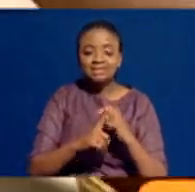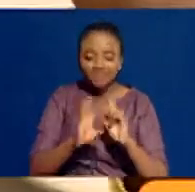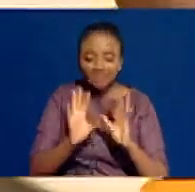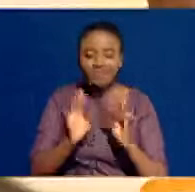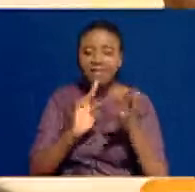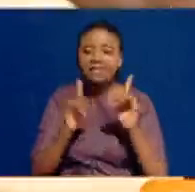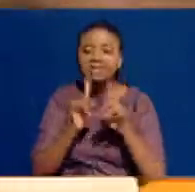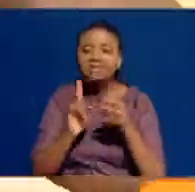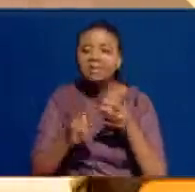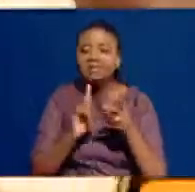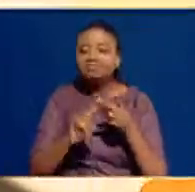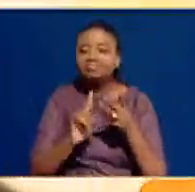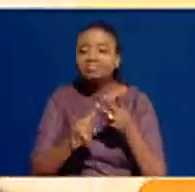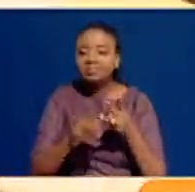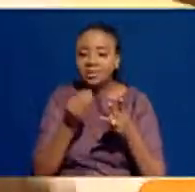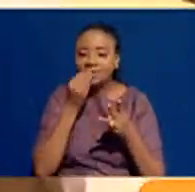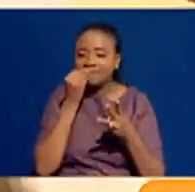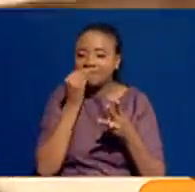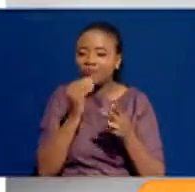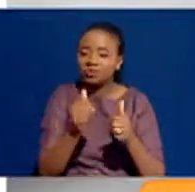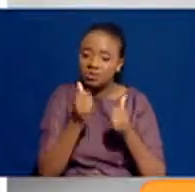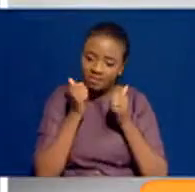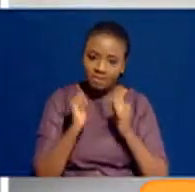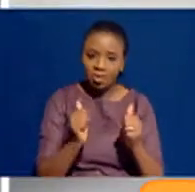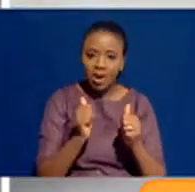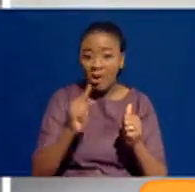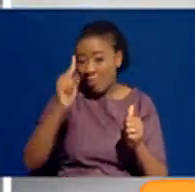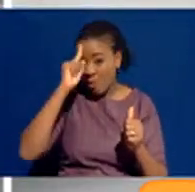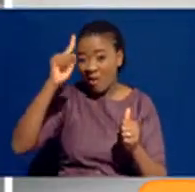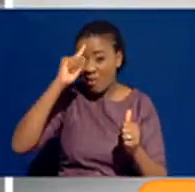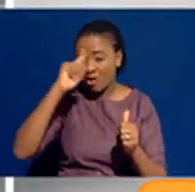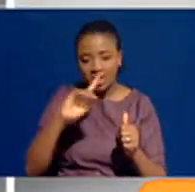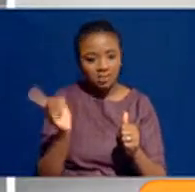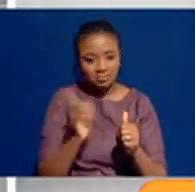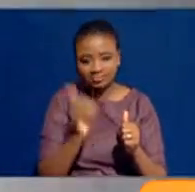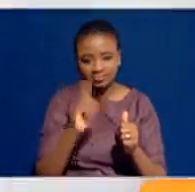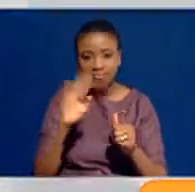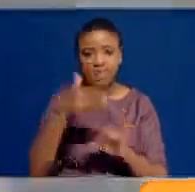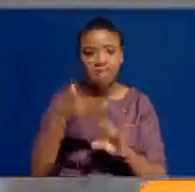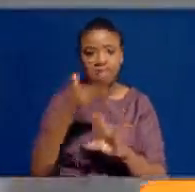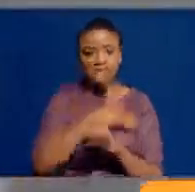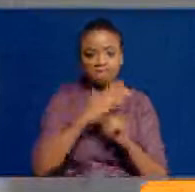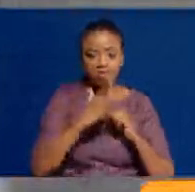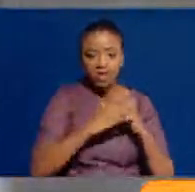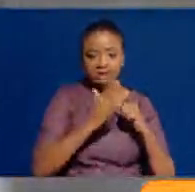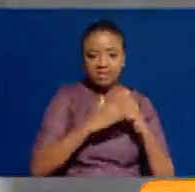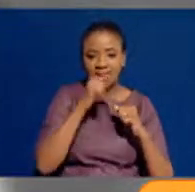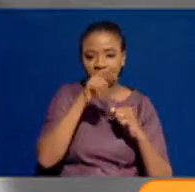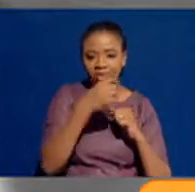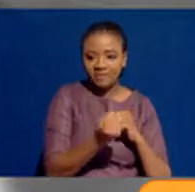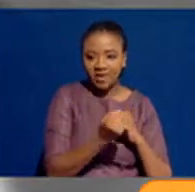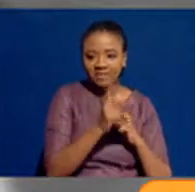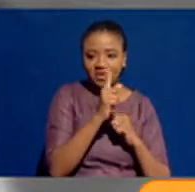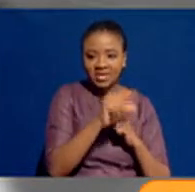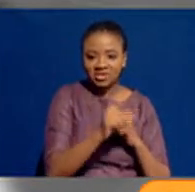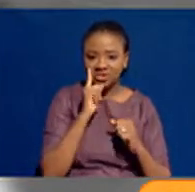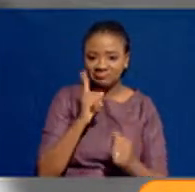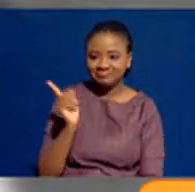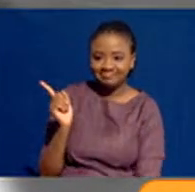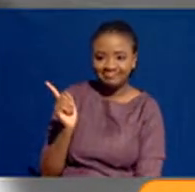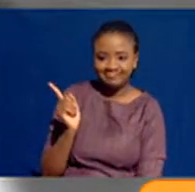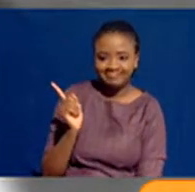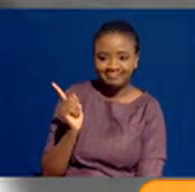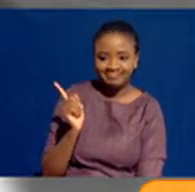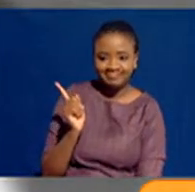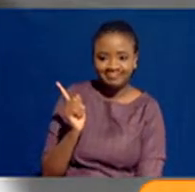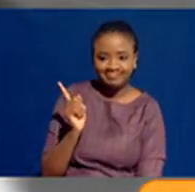terms of inadequate nutritional intake. Initially, I was 99.5 kilograms. That